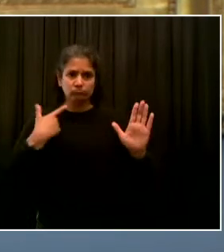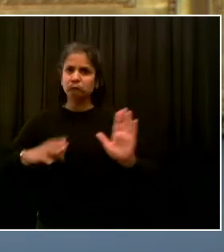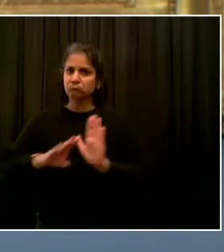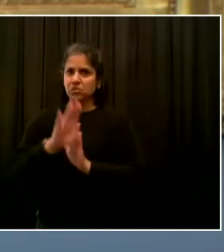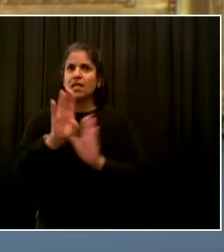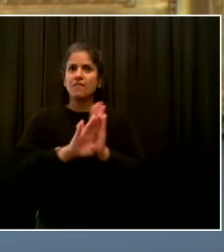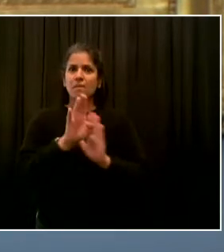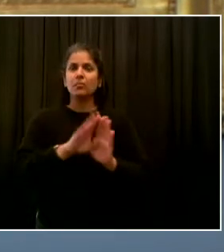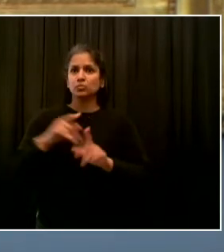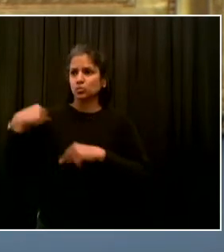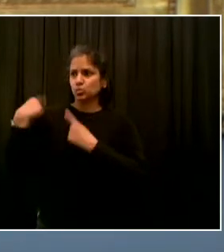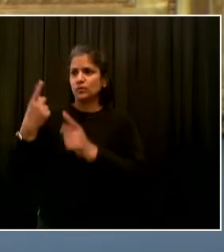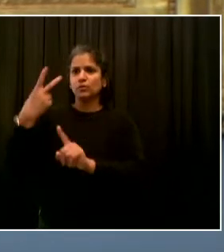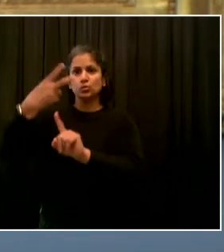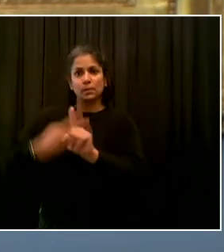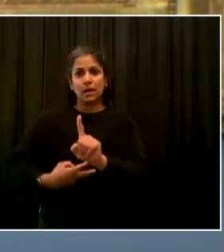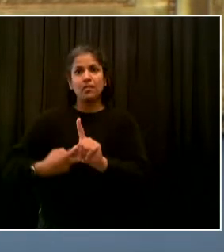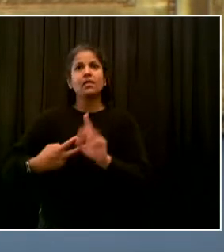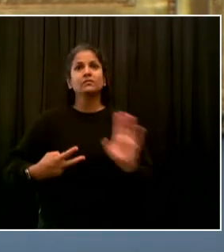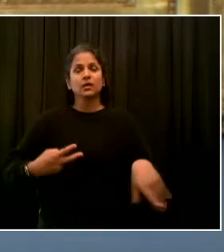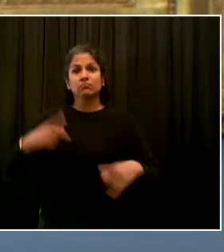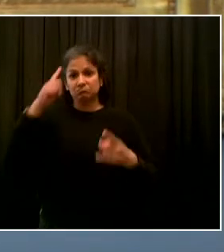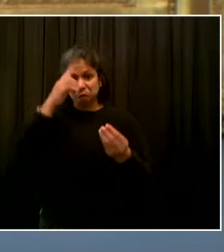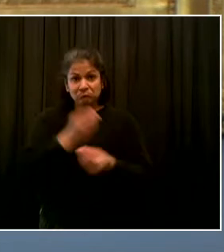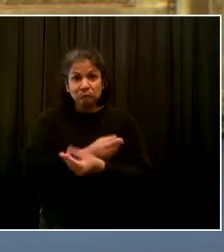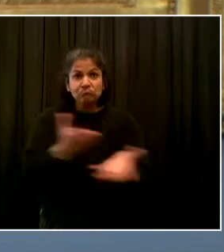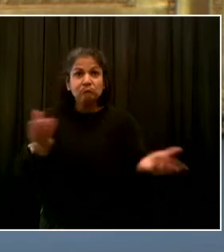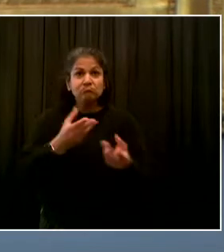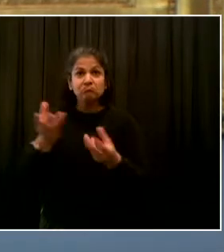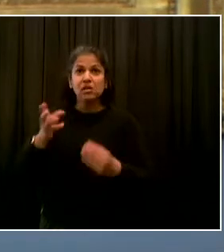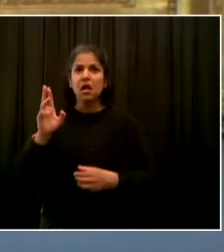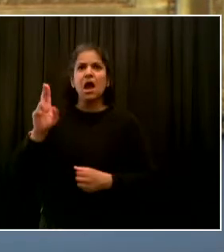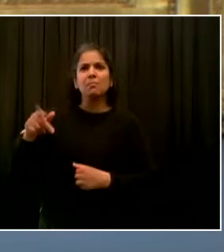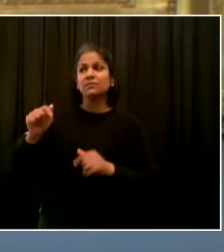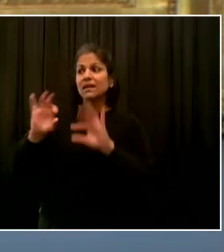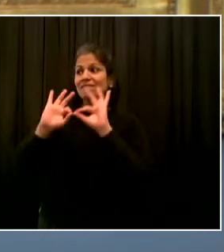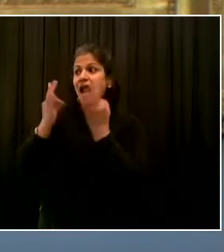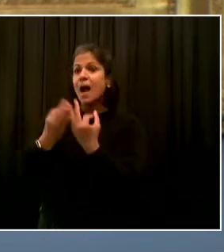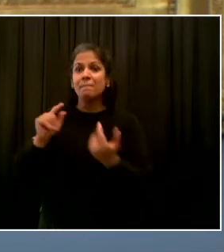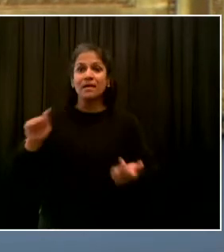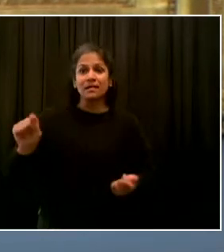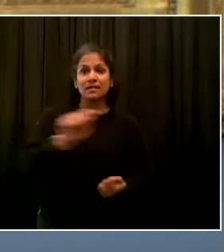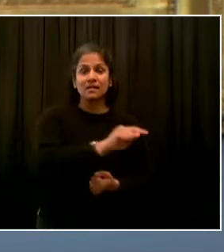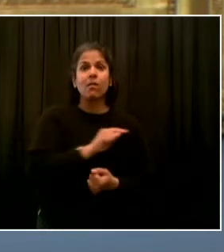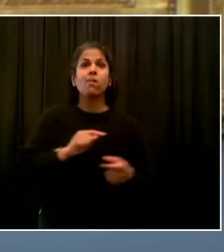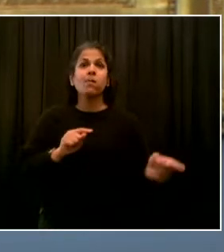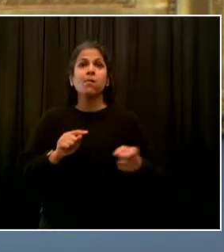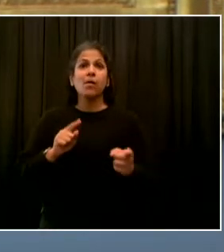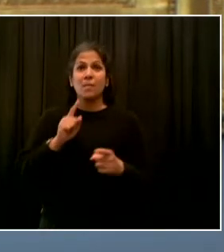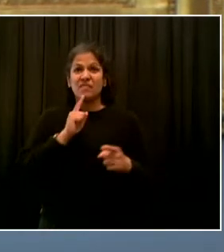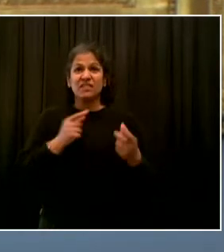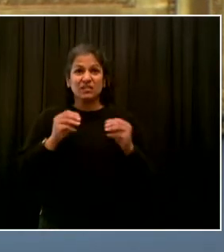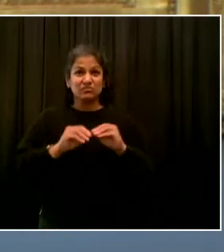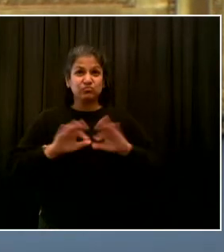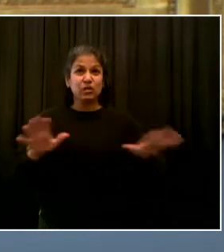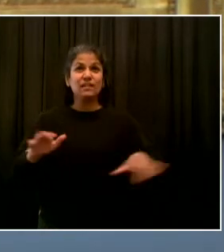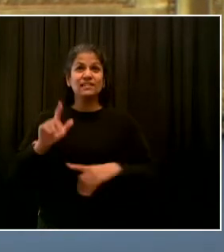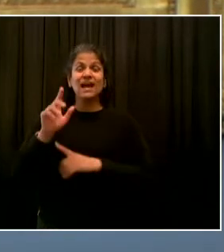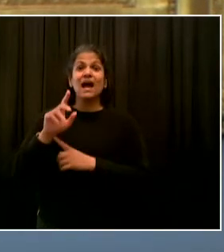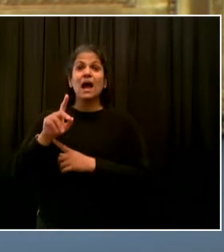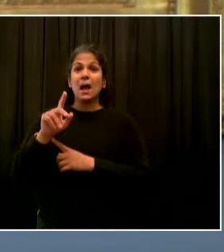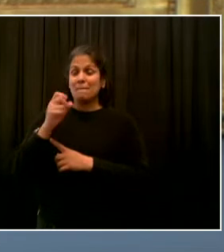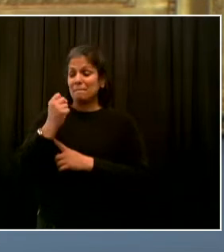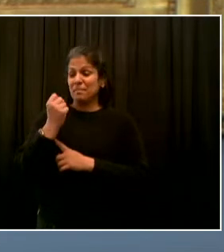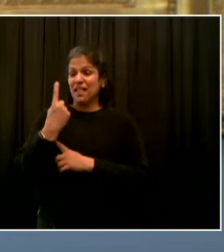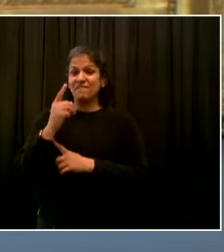sure this information gets on the ground to families. We have already distributed 11 million at-home tests for New Yorkers,